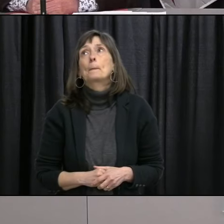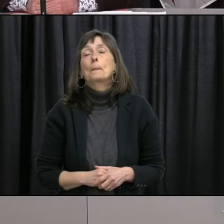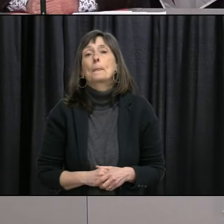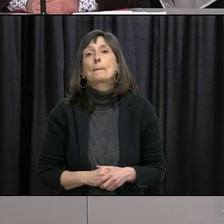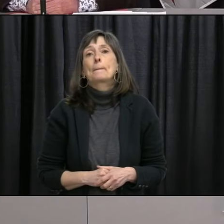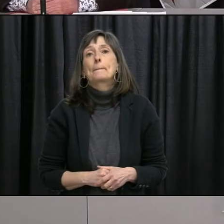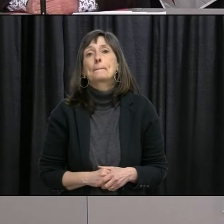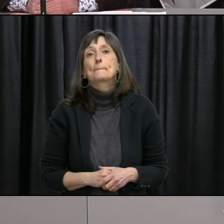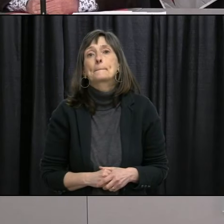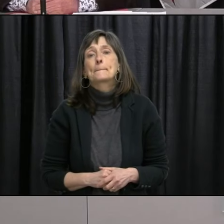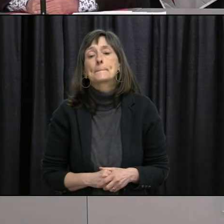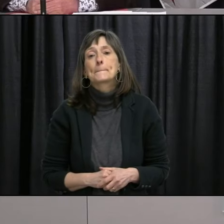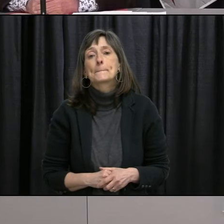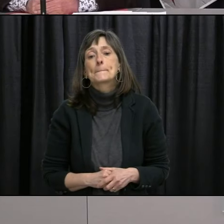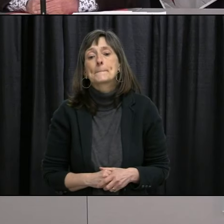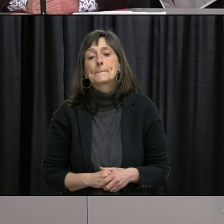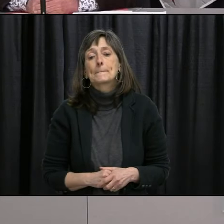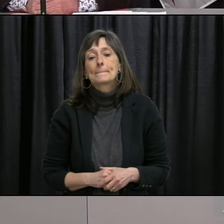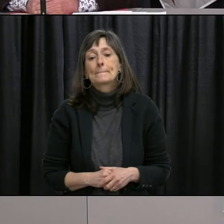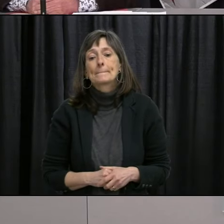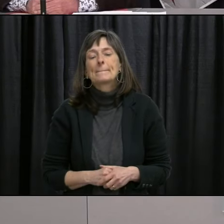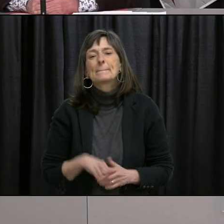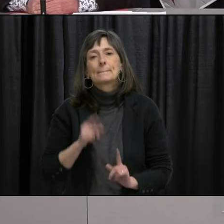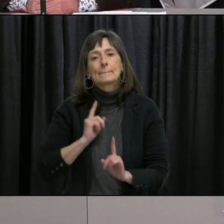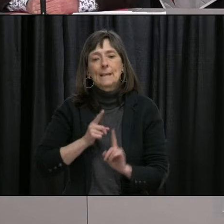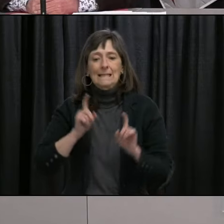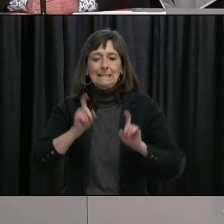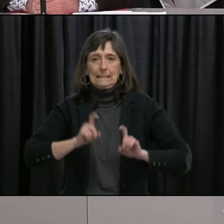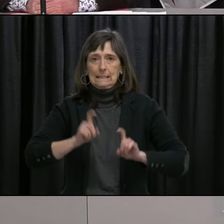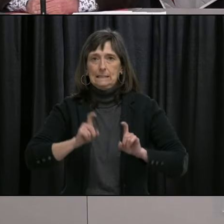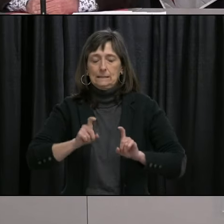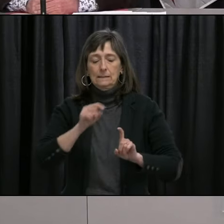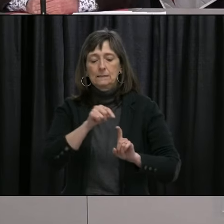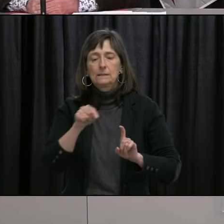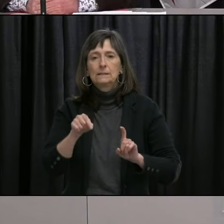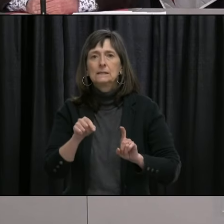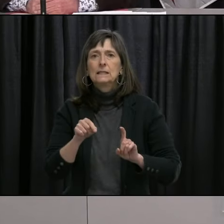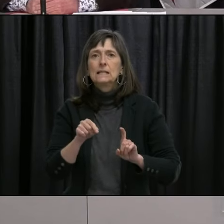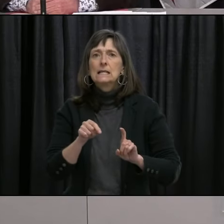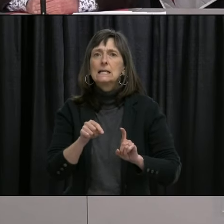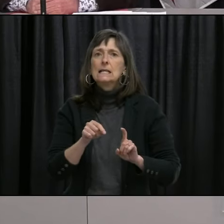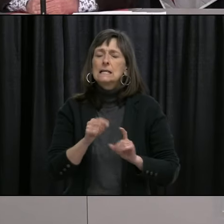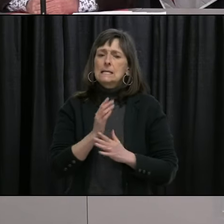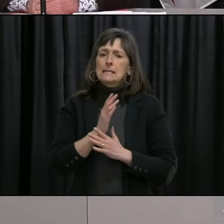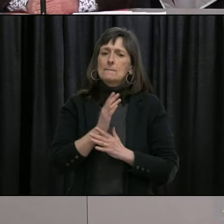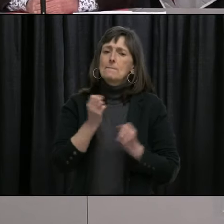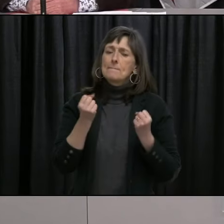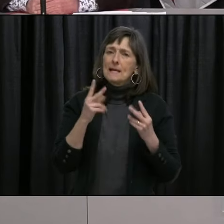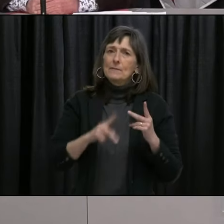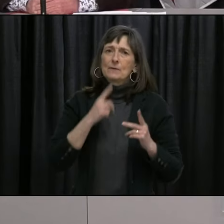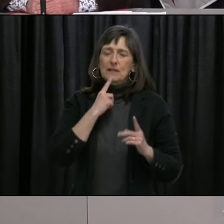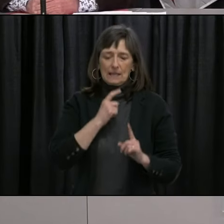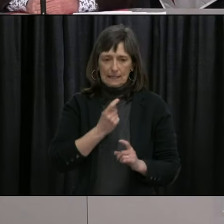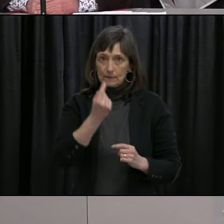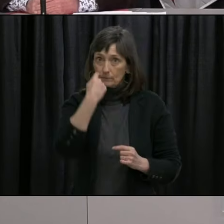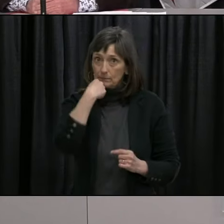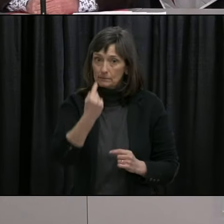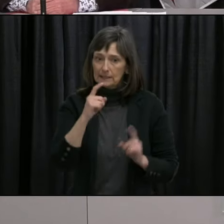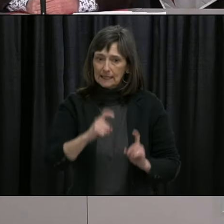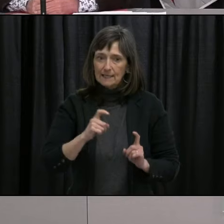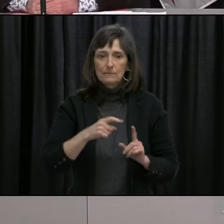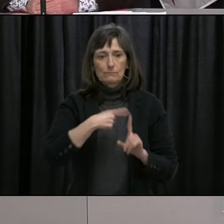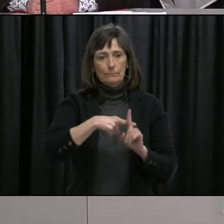And Dr. Fitzgerald, a question for you about testing. A lot of people see testing as very definite. It shows either you have COVID or you